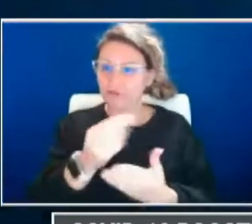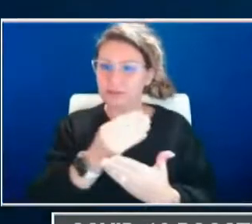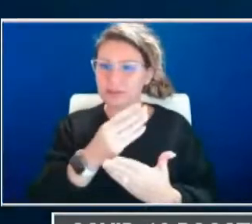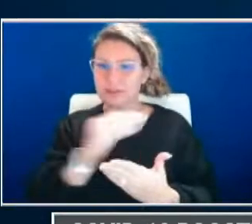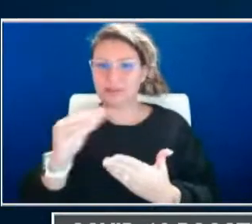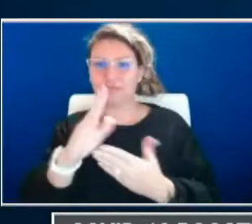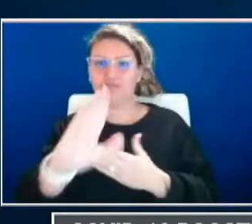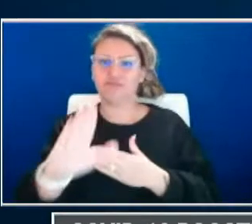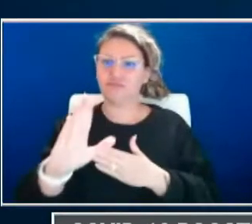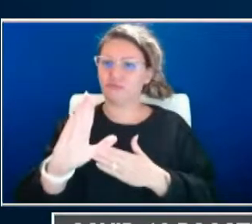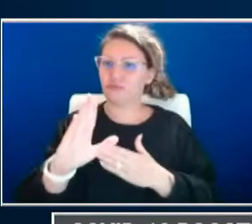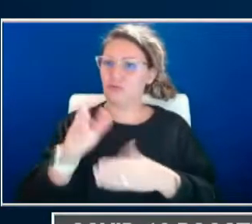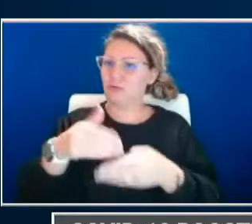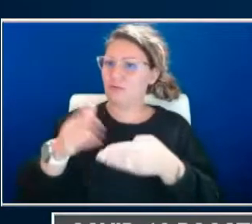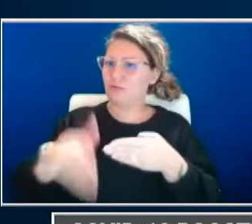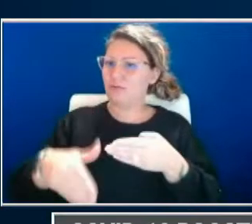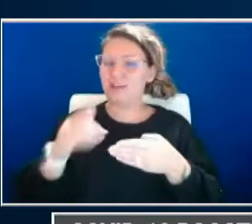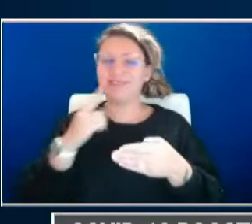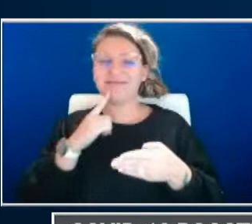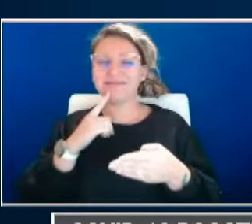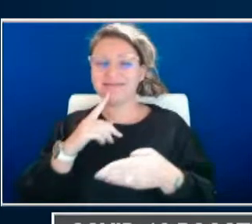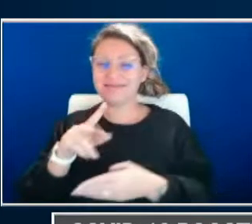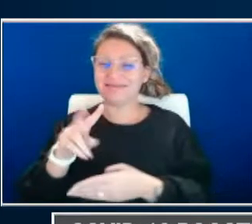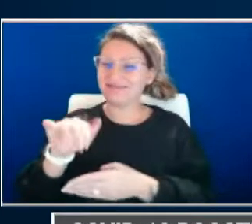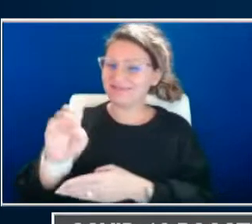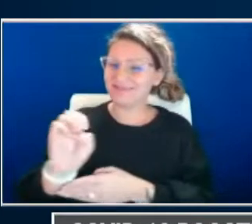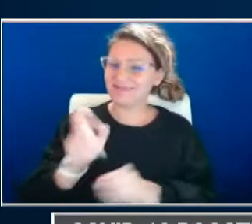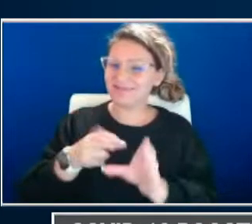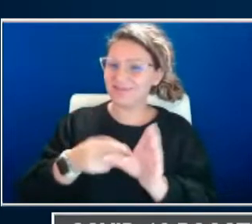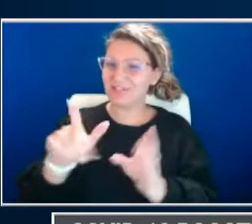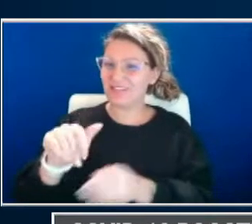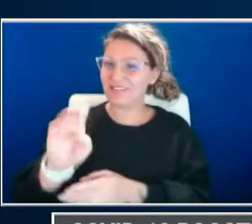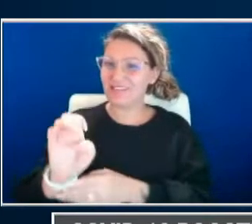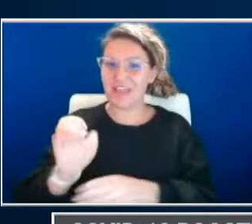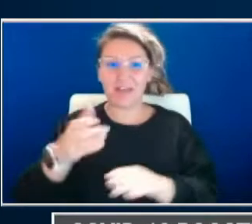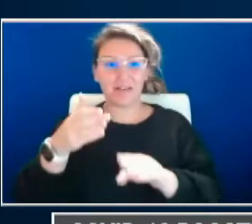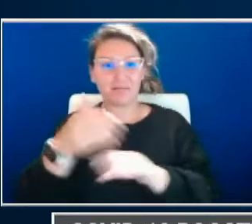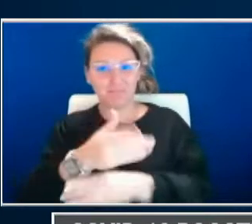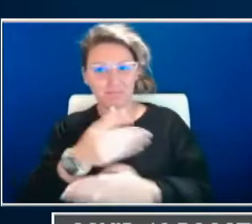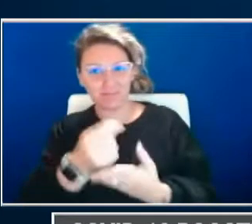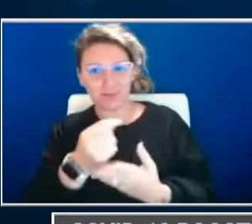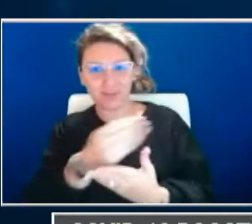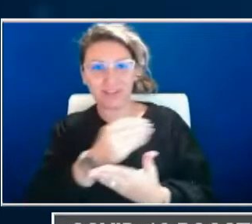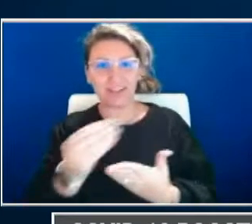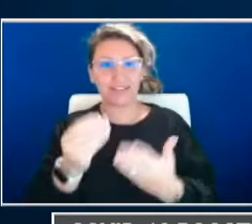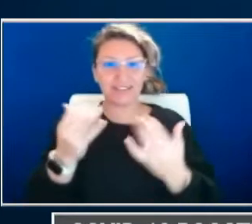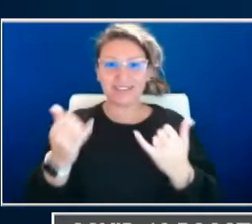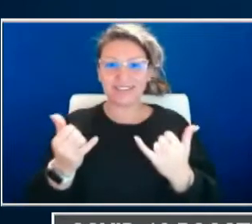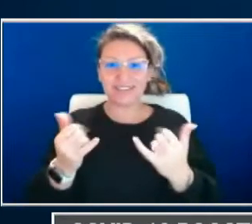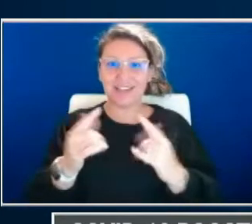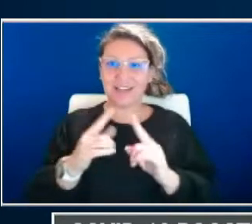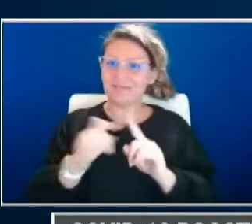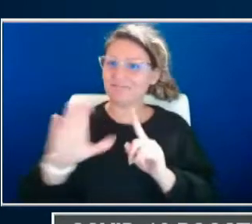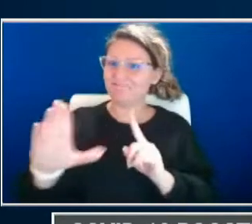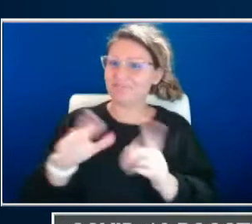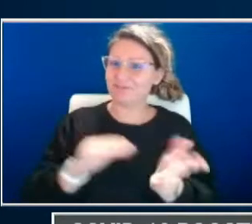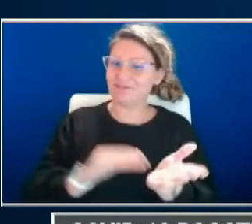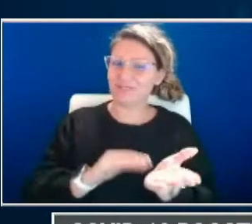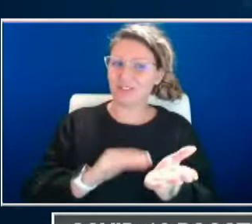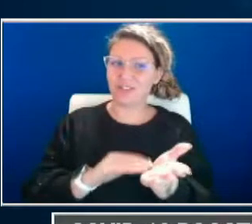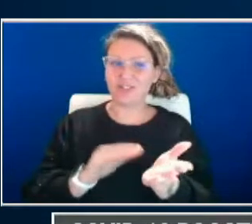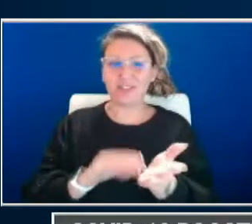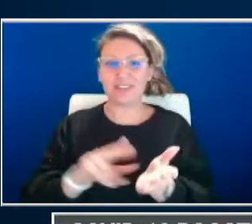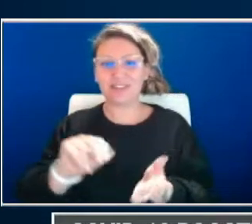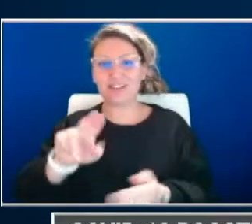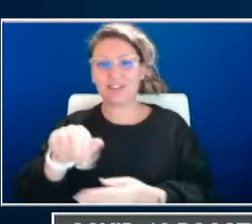us live this morning with how he is doing post-treatment. Plus, we are joined in studio this morning by one of Vince's doctors, Dr. Nasheen Ahmed,